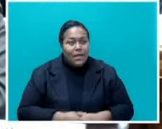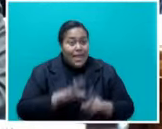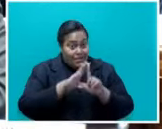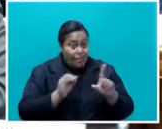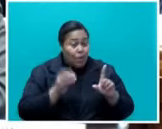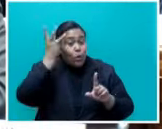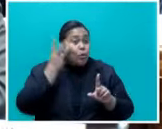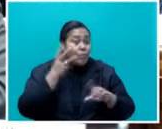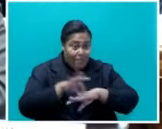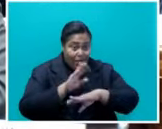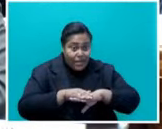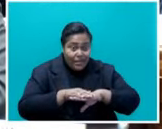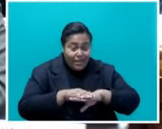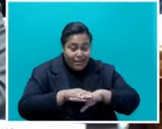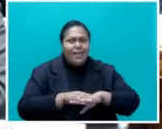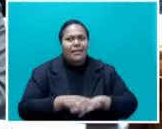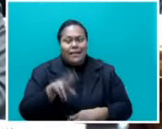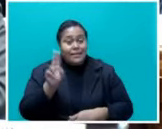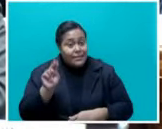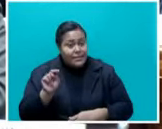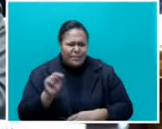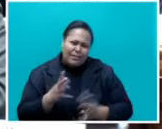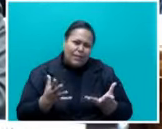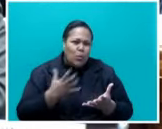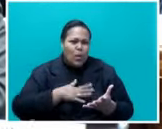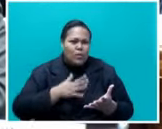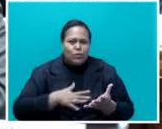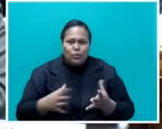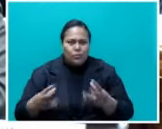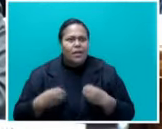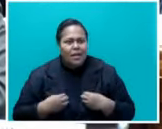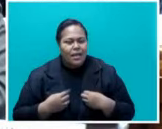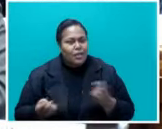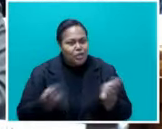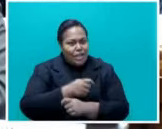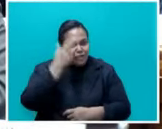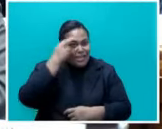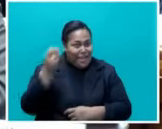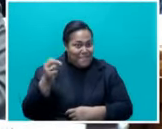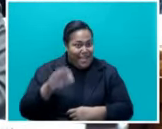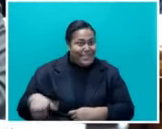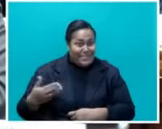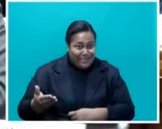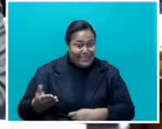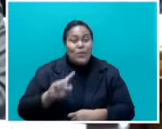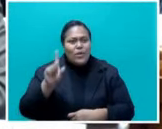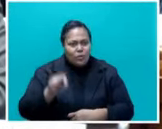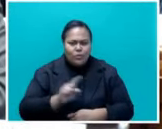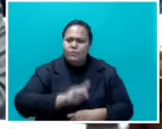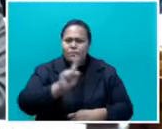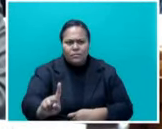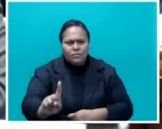who's married now and decides to adopt her husband's name, all she simply has to do is go to the